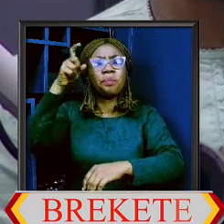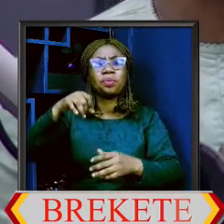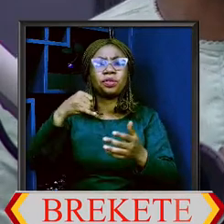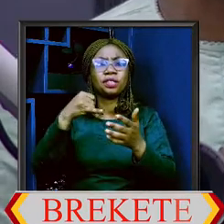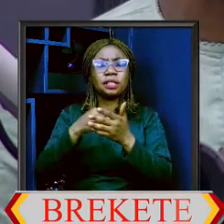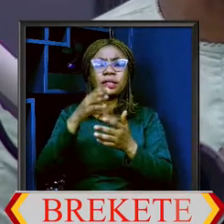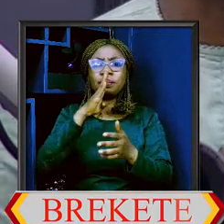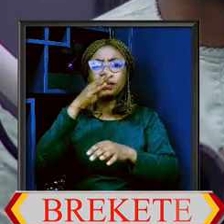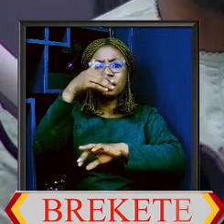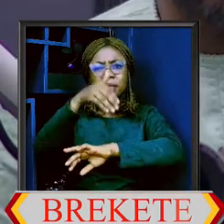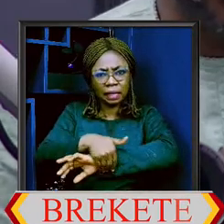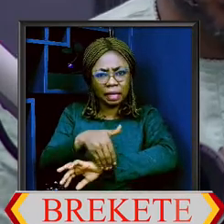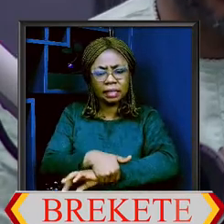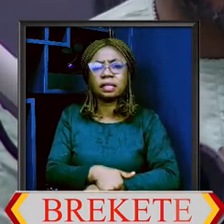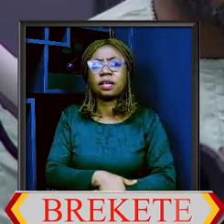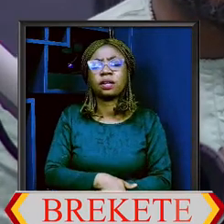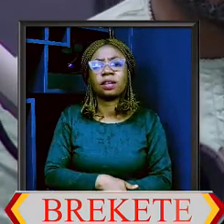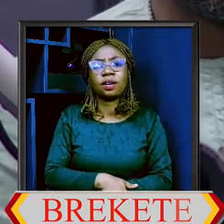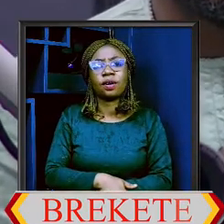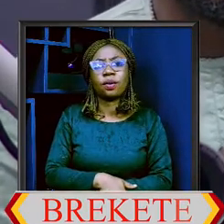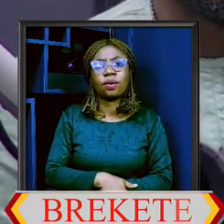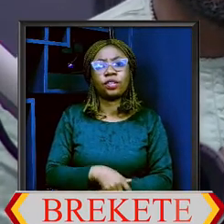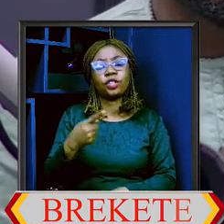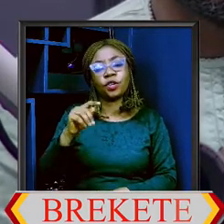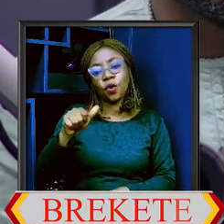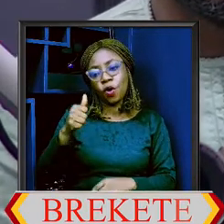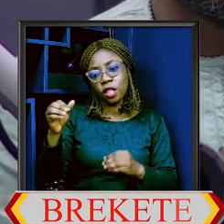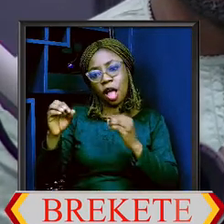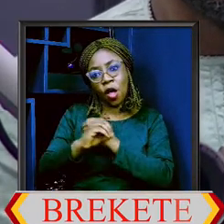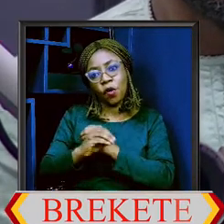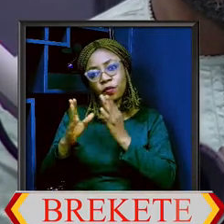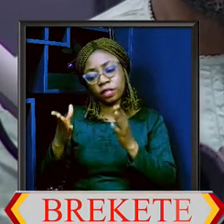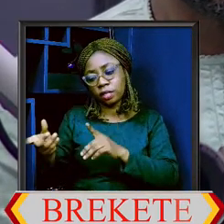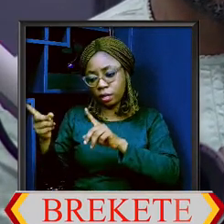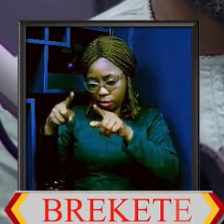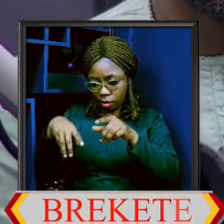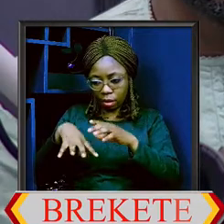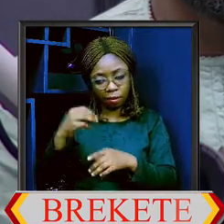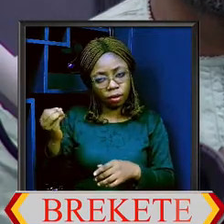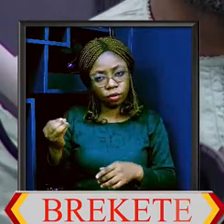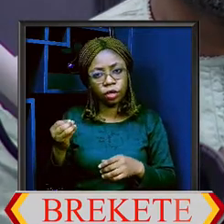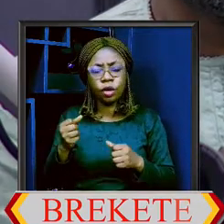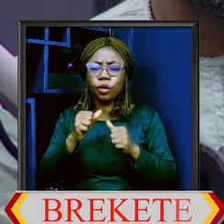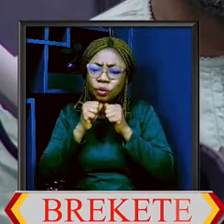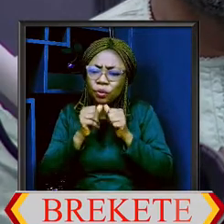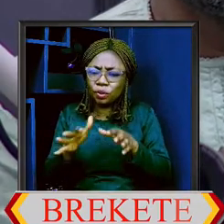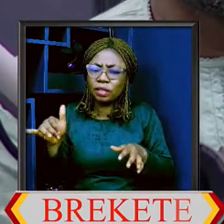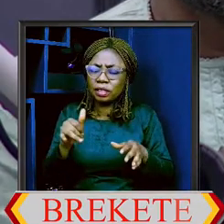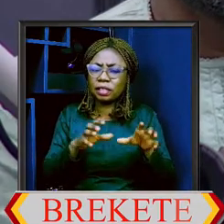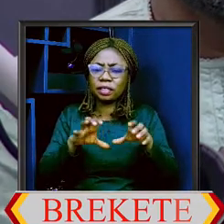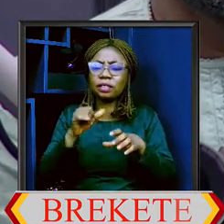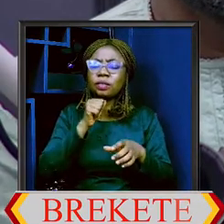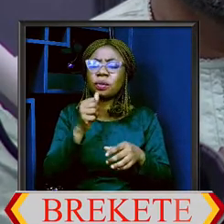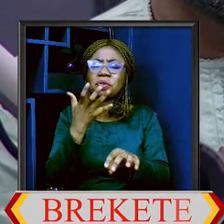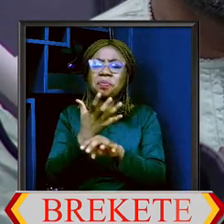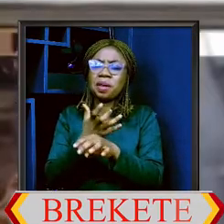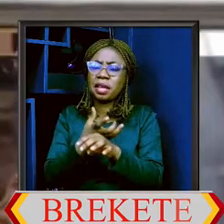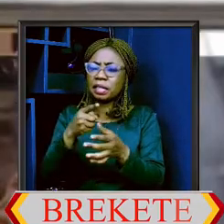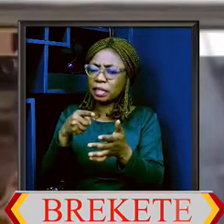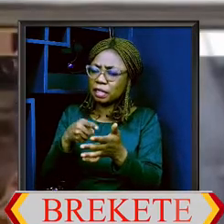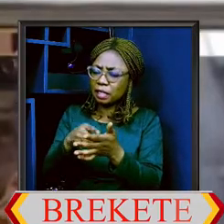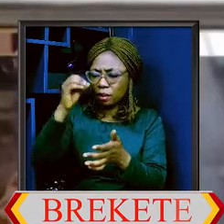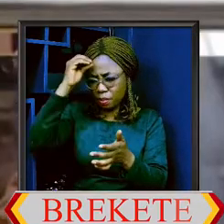in the night but why they not sh teeth for head other officers they came out nothing they did not appe to this boy that day